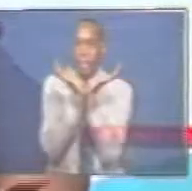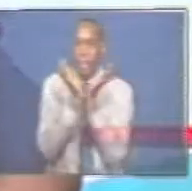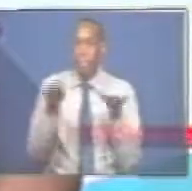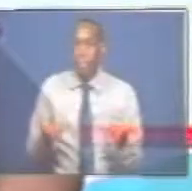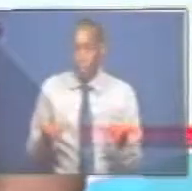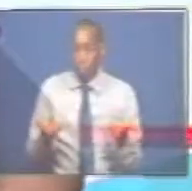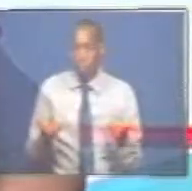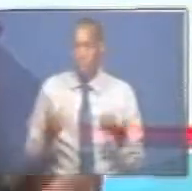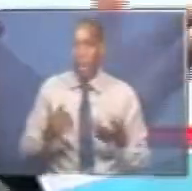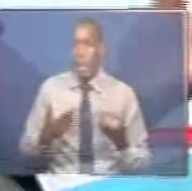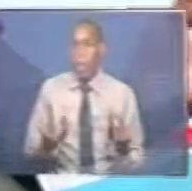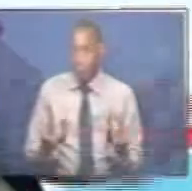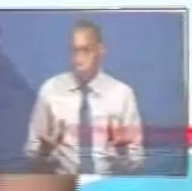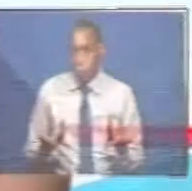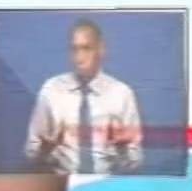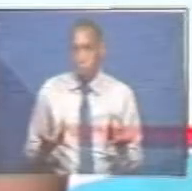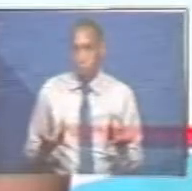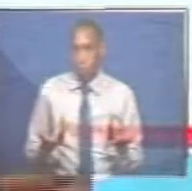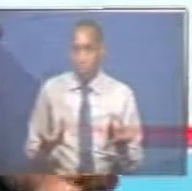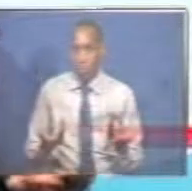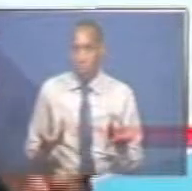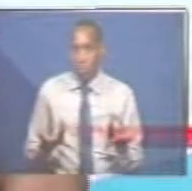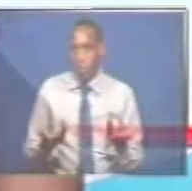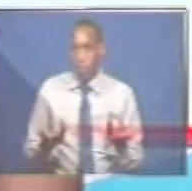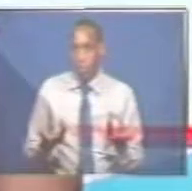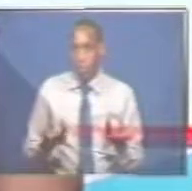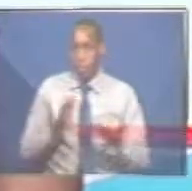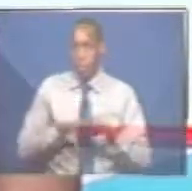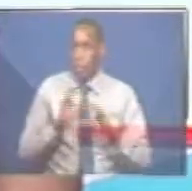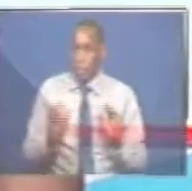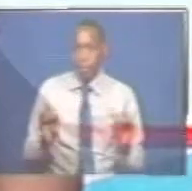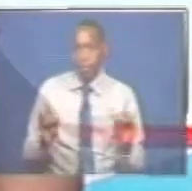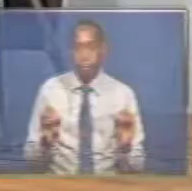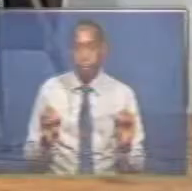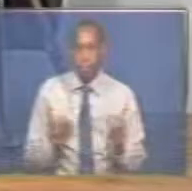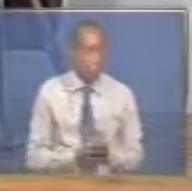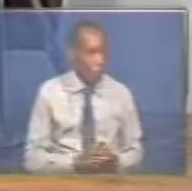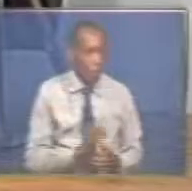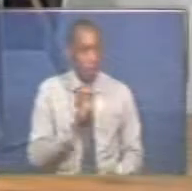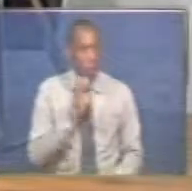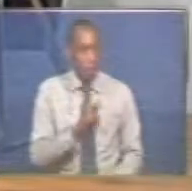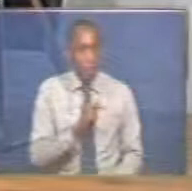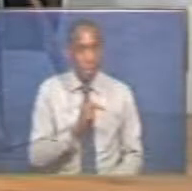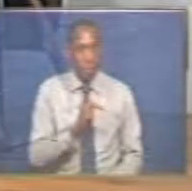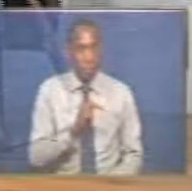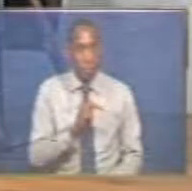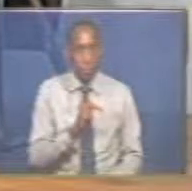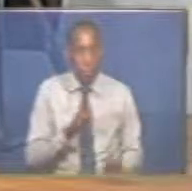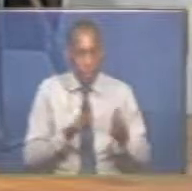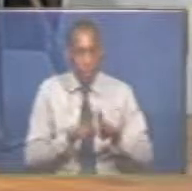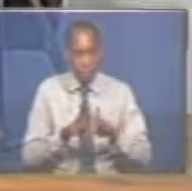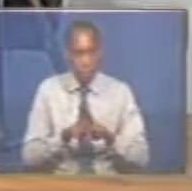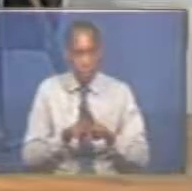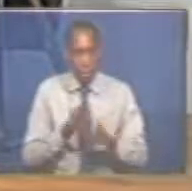you go there and you feel like you don't feel that atmosphere. Okay. Yes. Actually, let's follow up